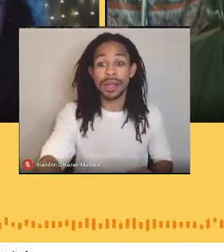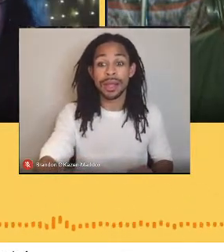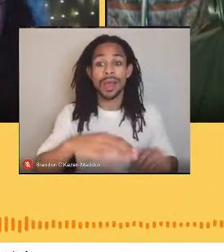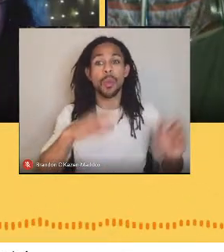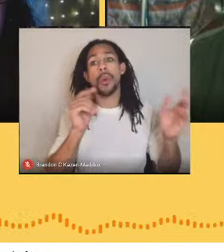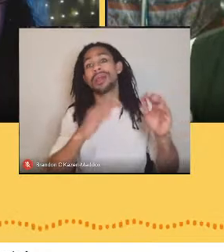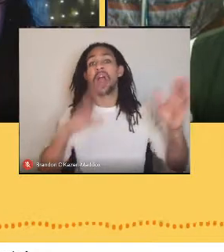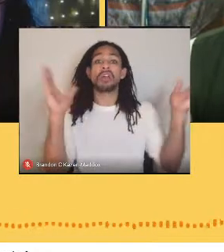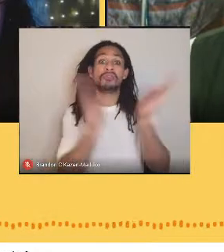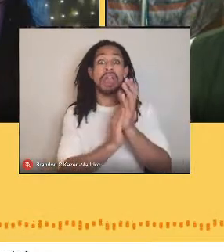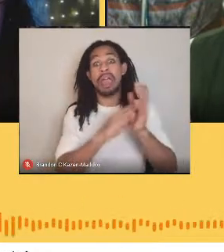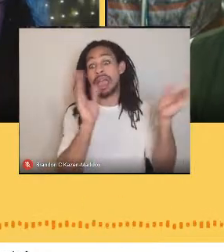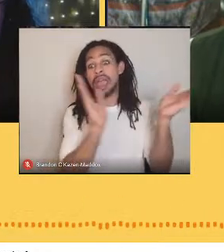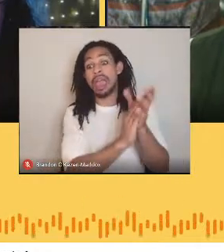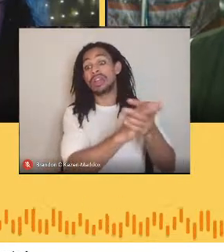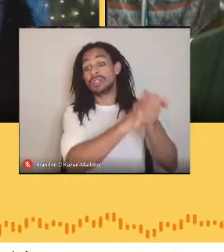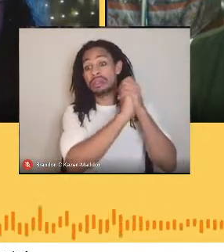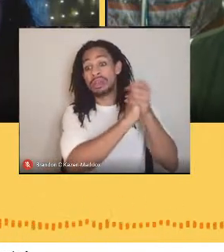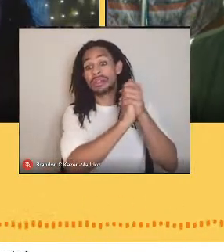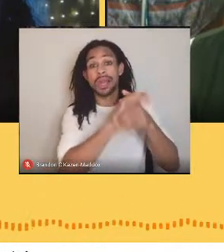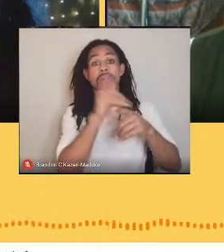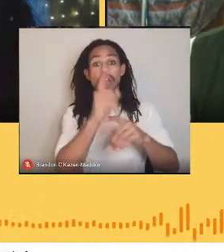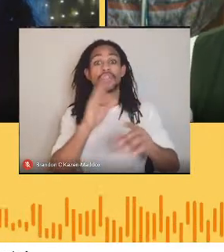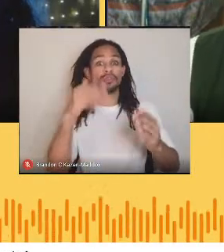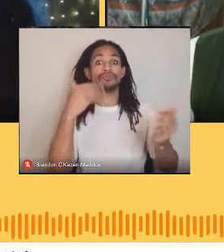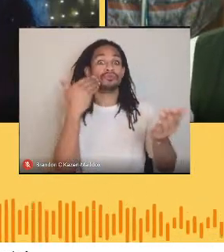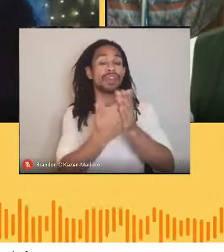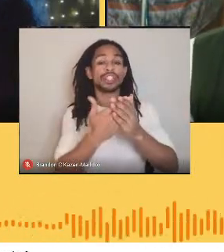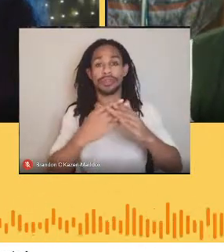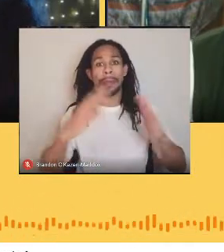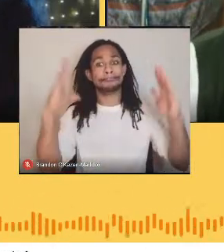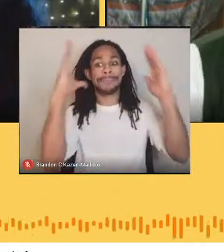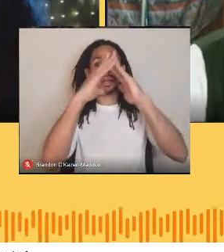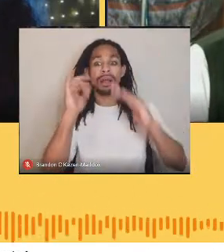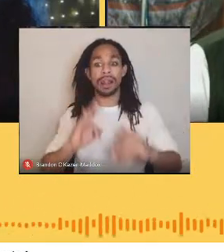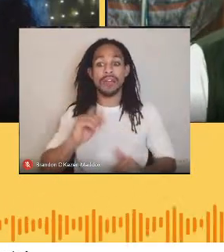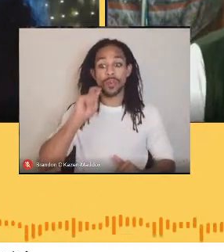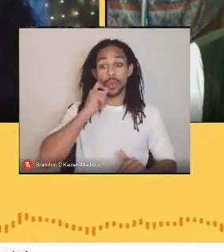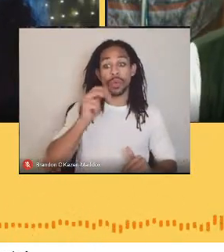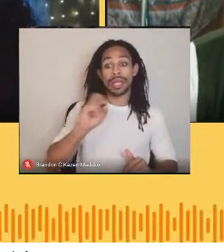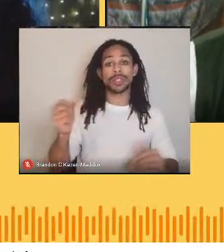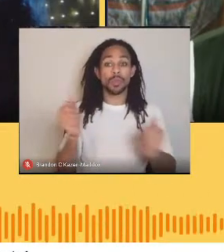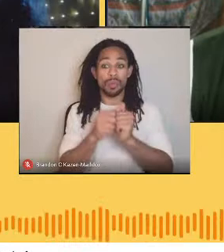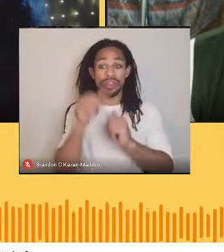Okay. You earned it. You're really slow clapping right now. Well,